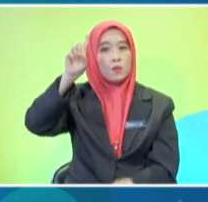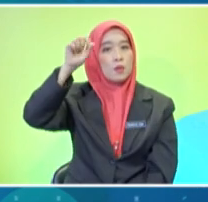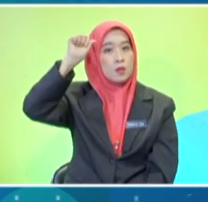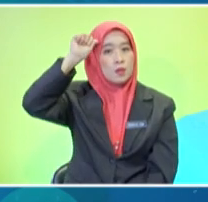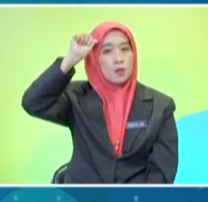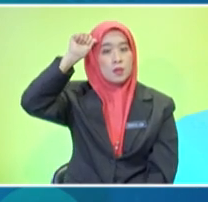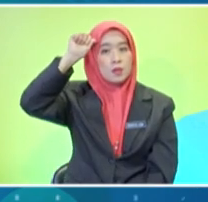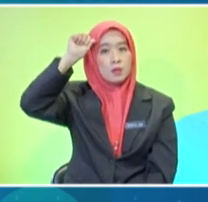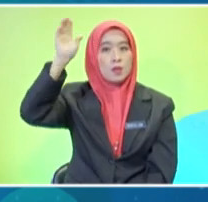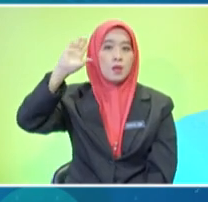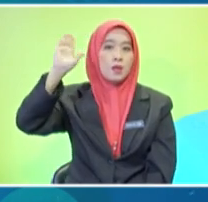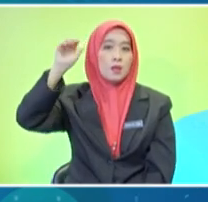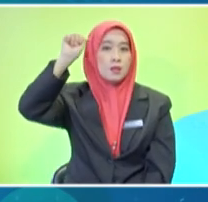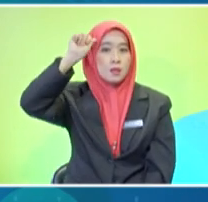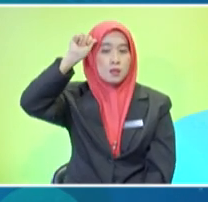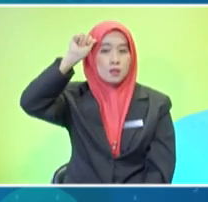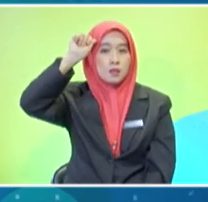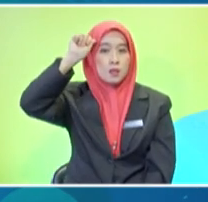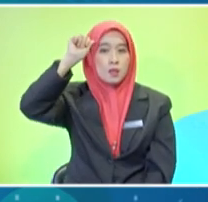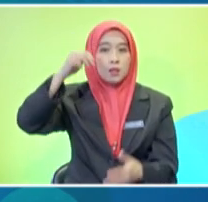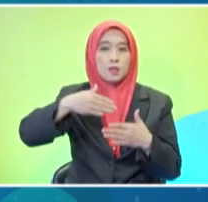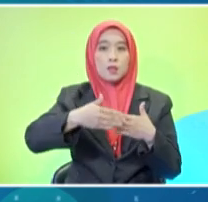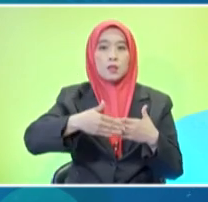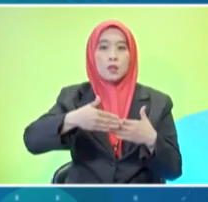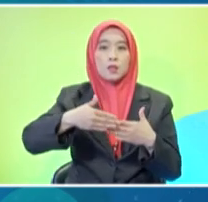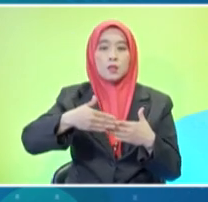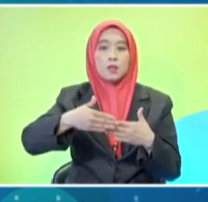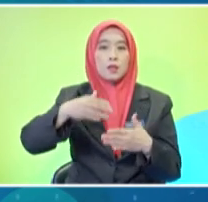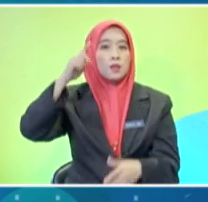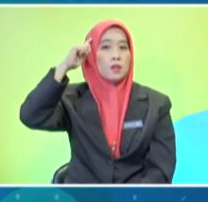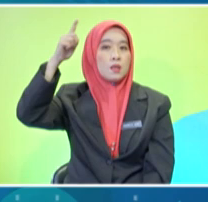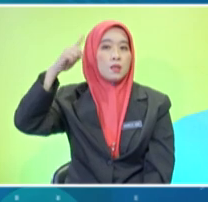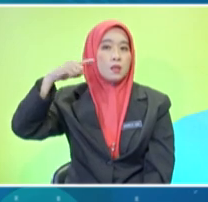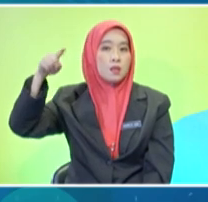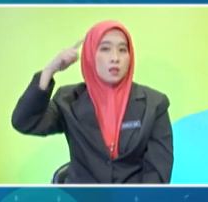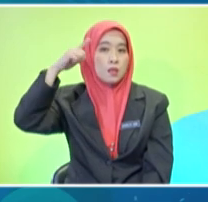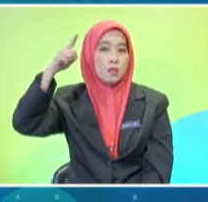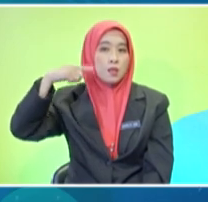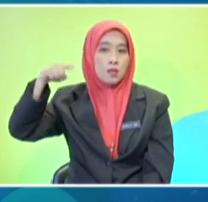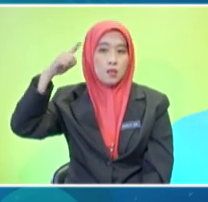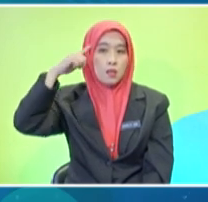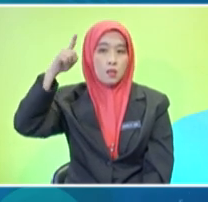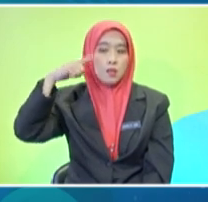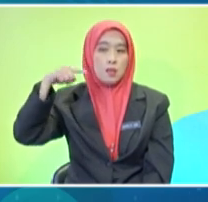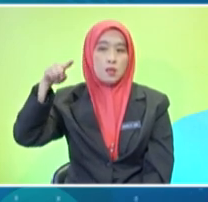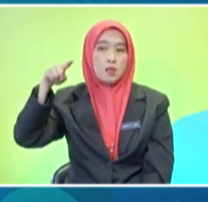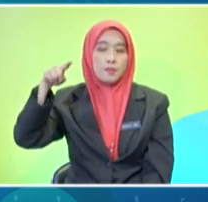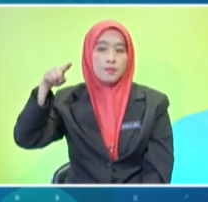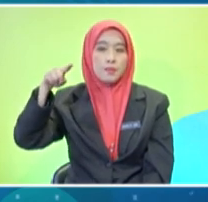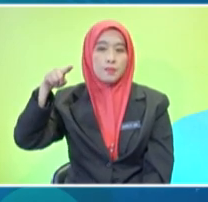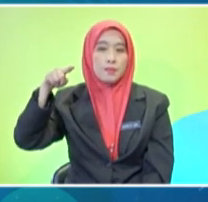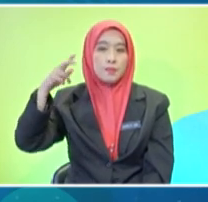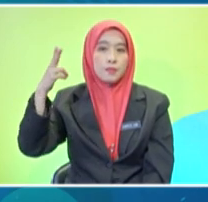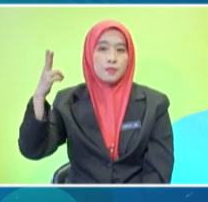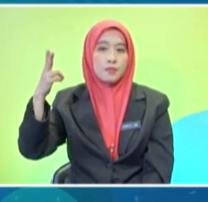Hi, Akif. Okay, and then we have Zarif Zakwan. Hi, Zarif. Hi, Zarif.